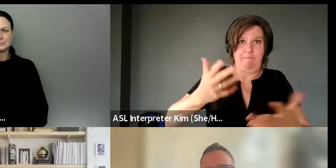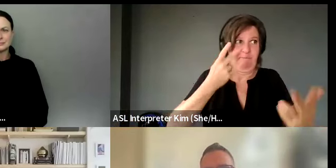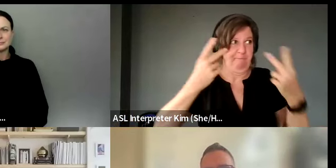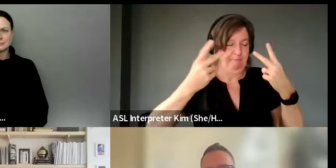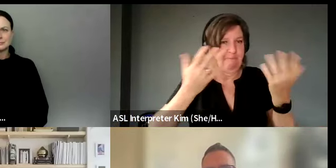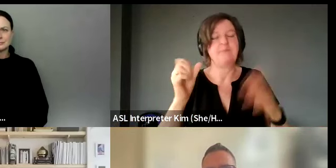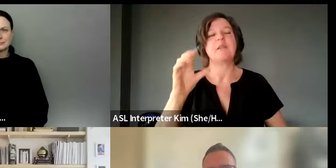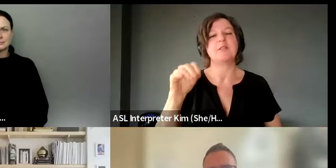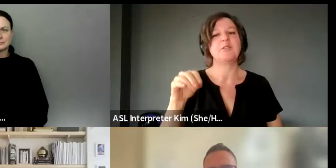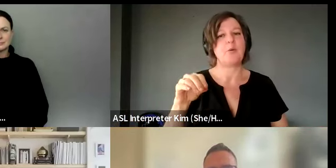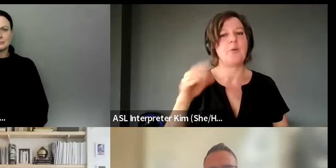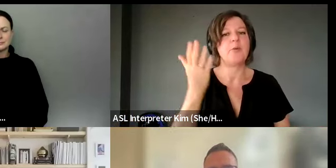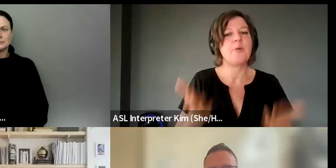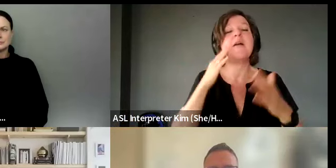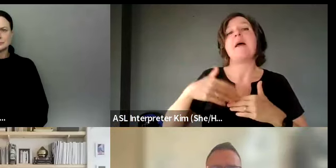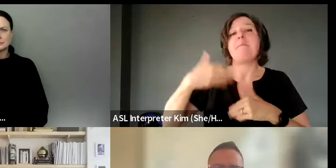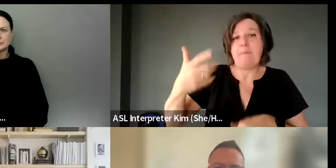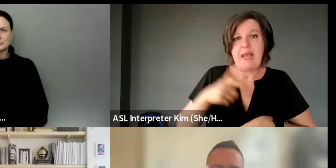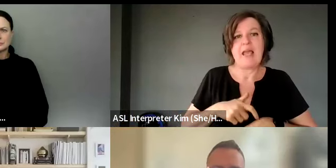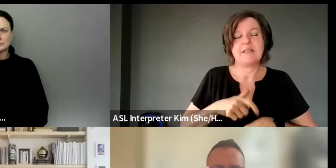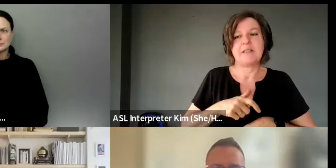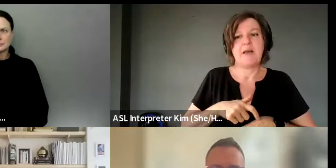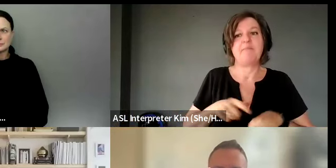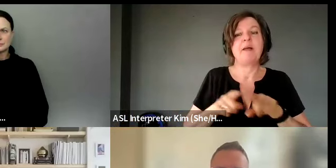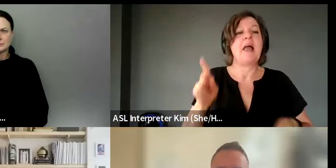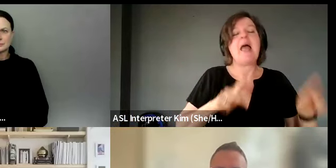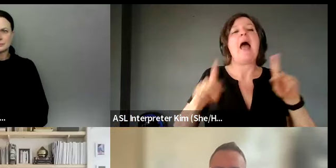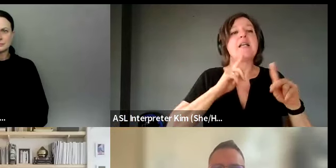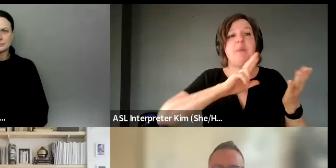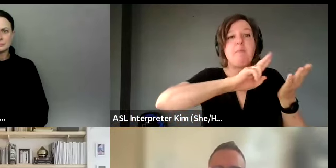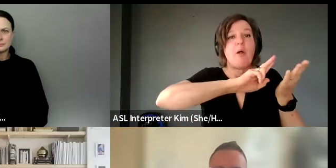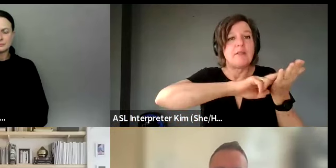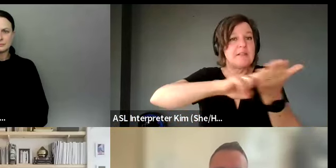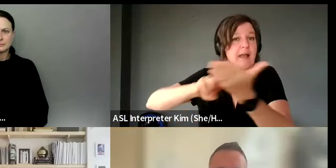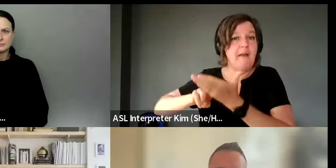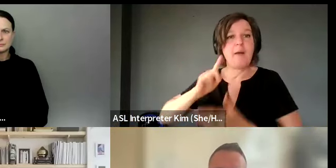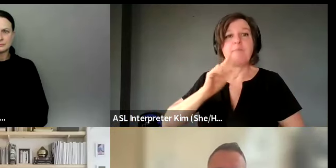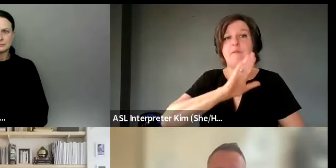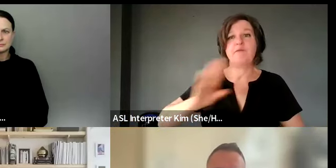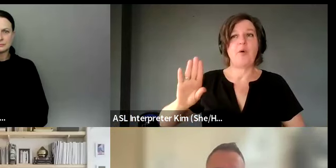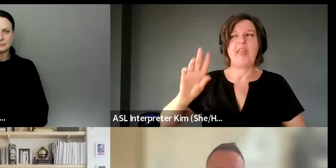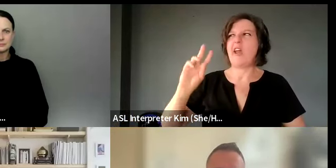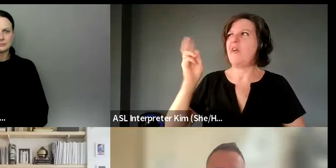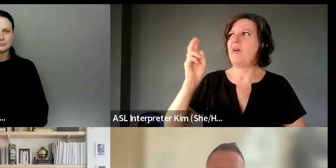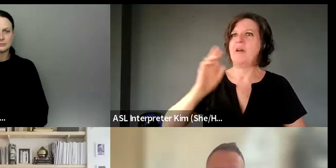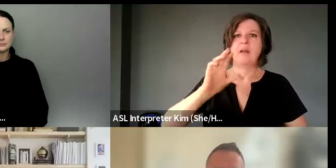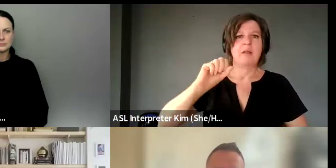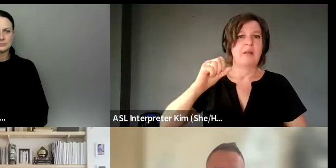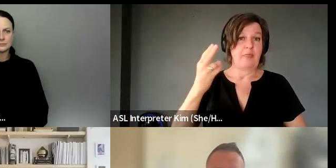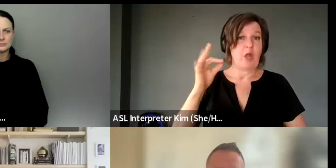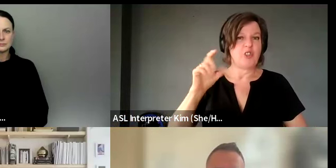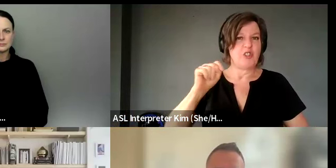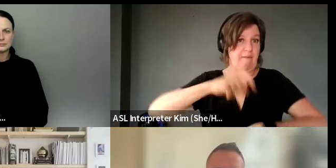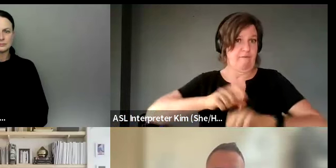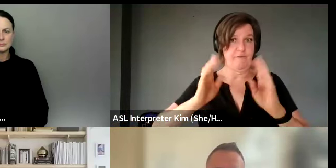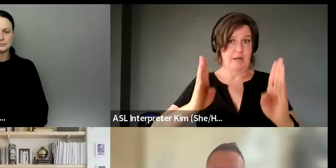maybe next time, as people sign up for their shifts at the booth, as you